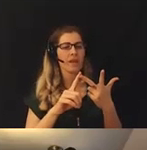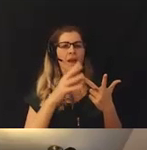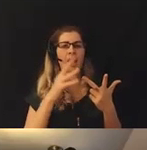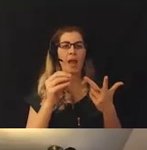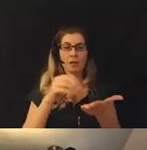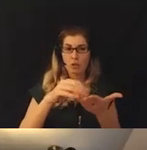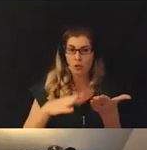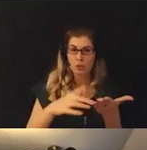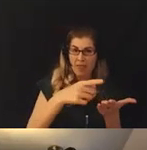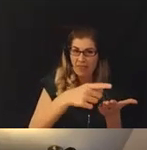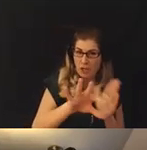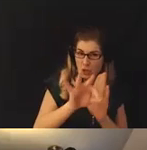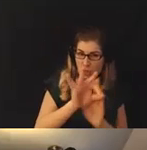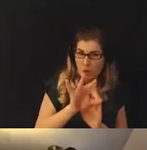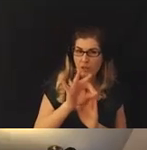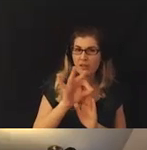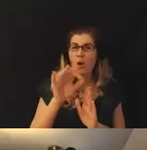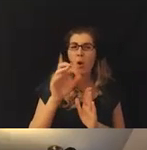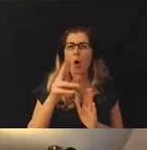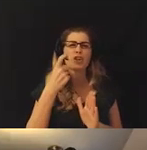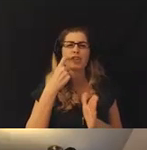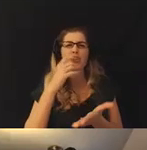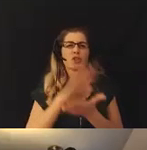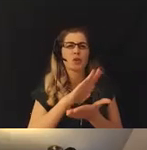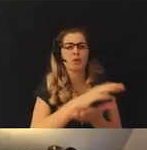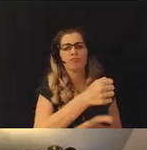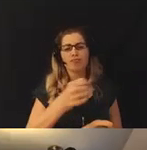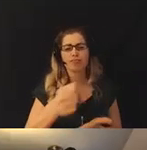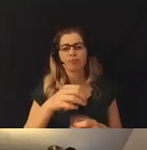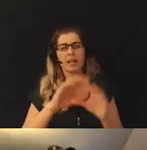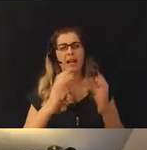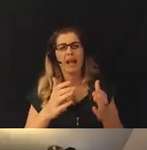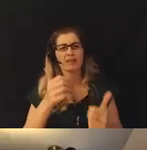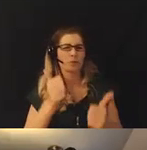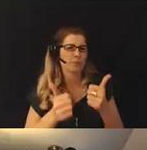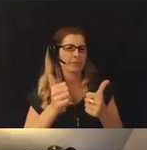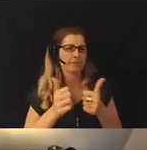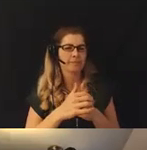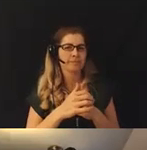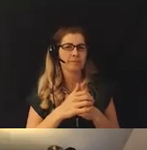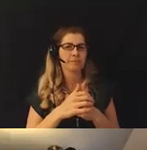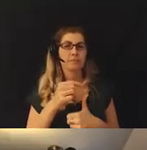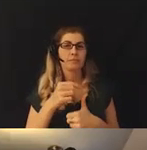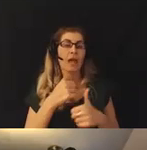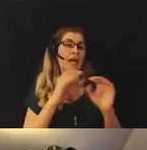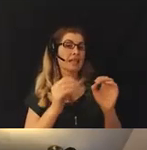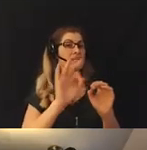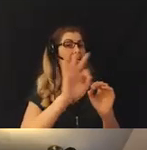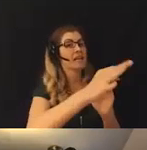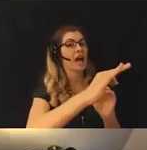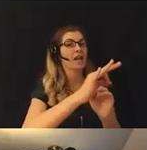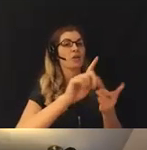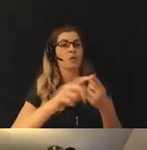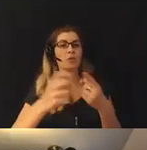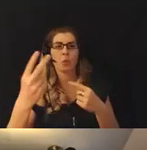this class as an elective, or are they randomly placed? We'll start with those three. Okay, so I teach 9th through 12th